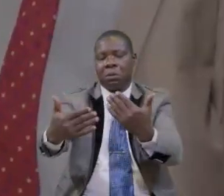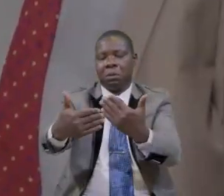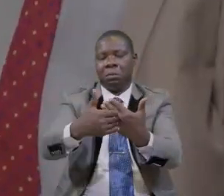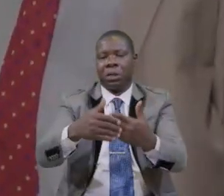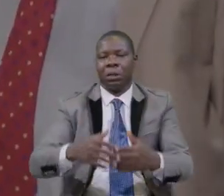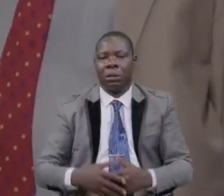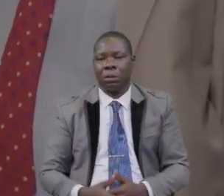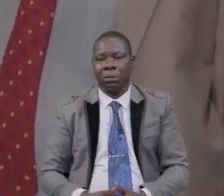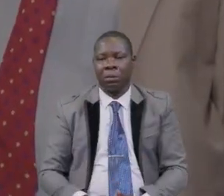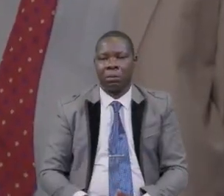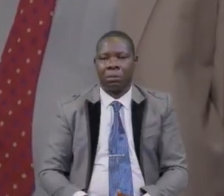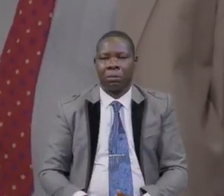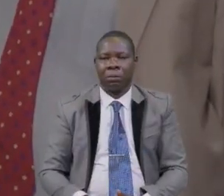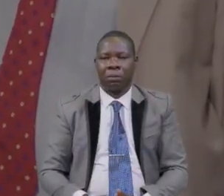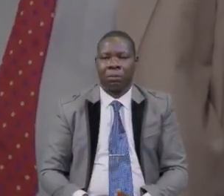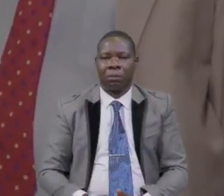Rainy season,